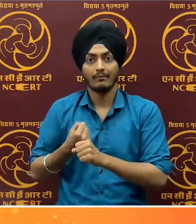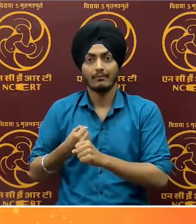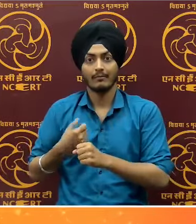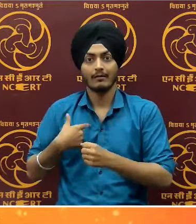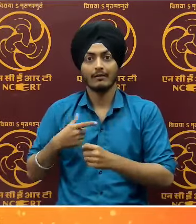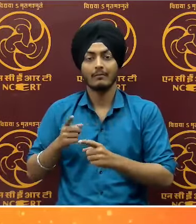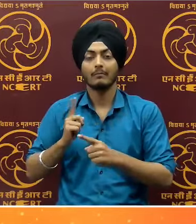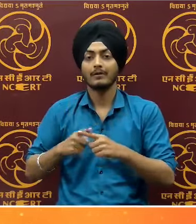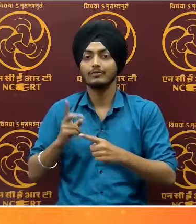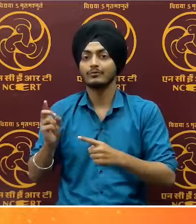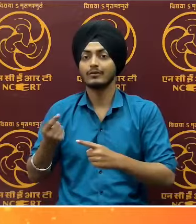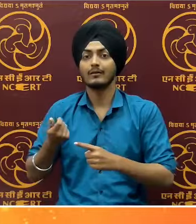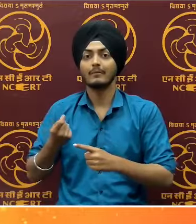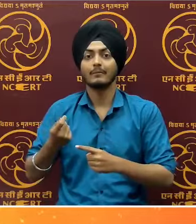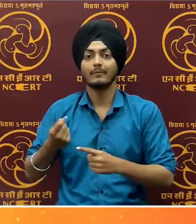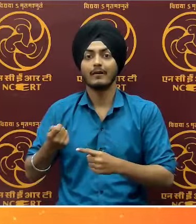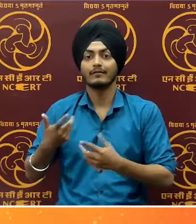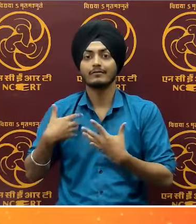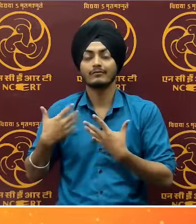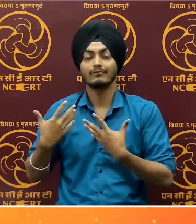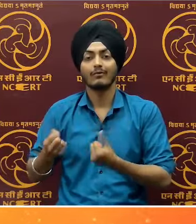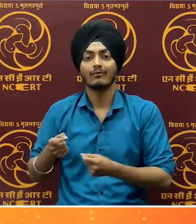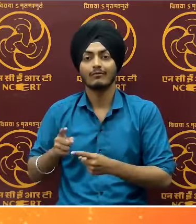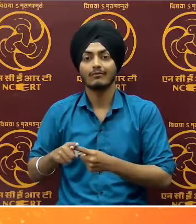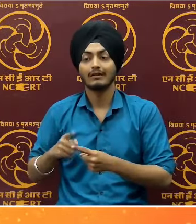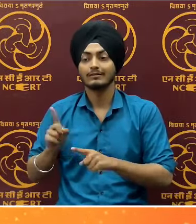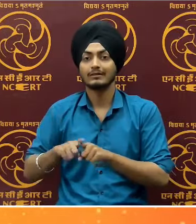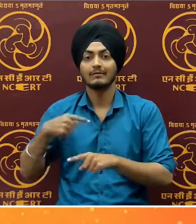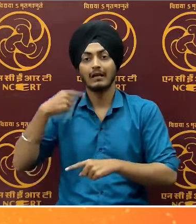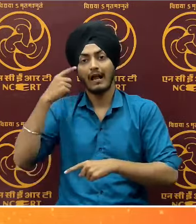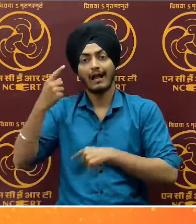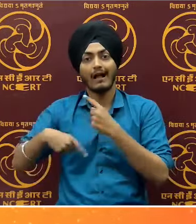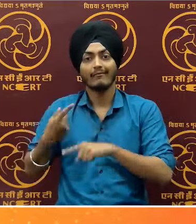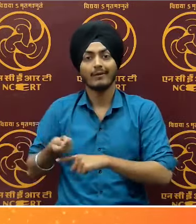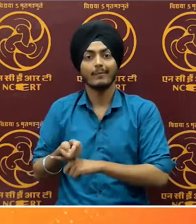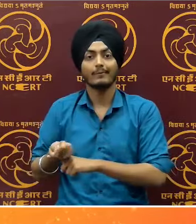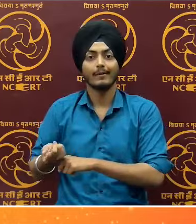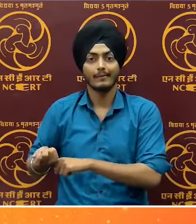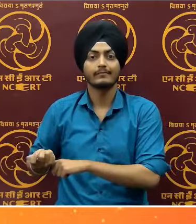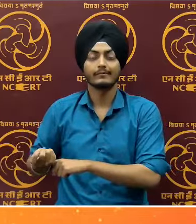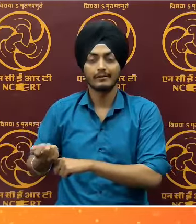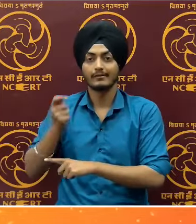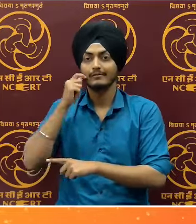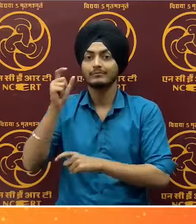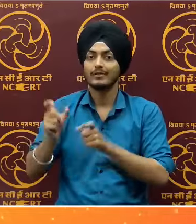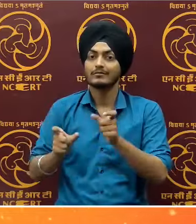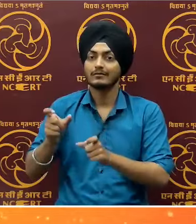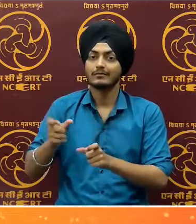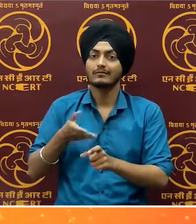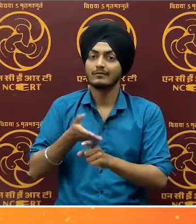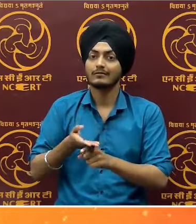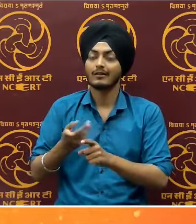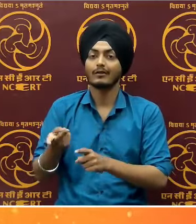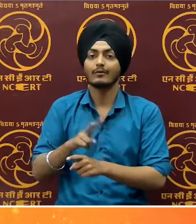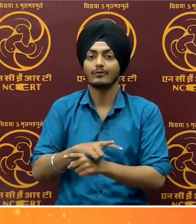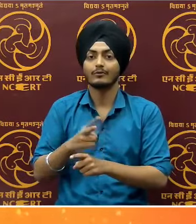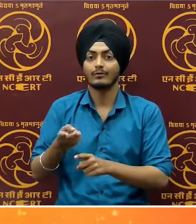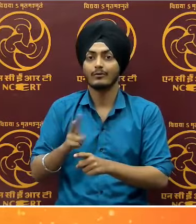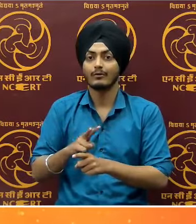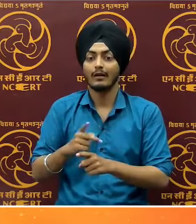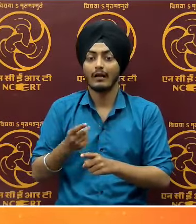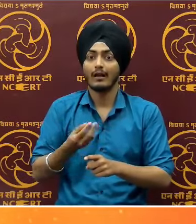money also to pay for the daily wages and salary. So, like this land,